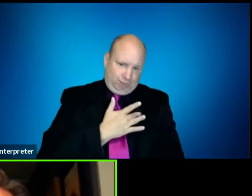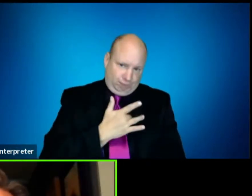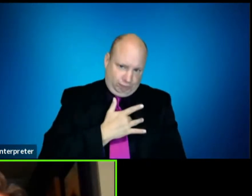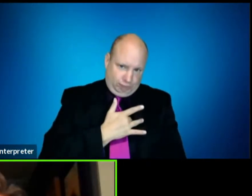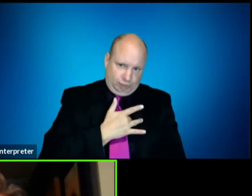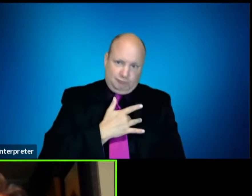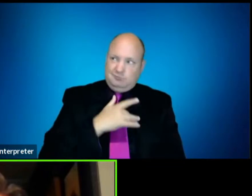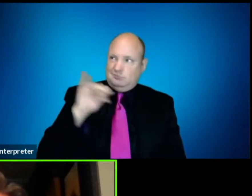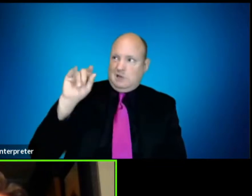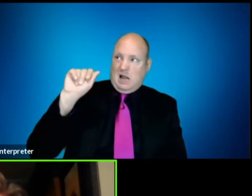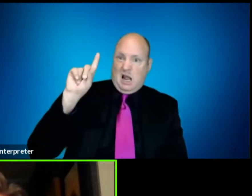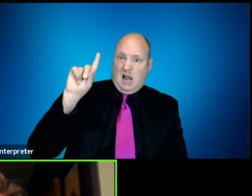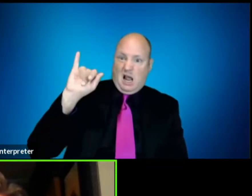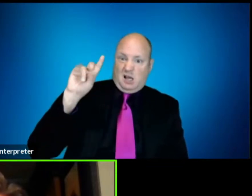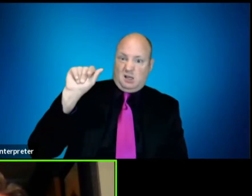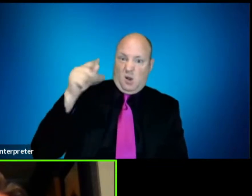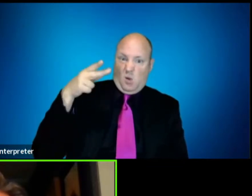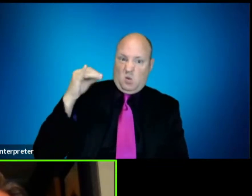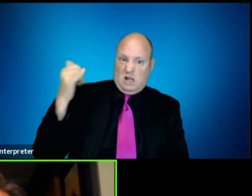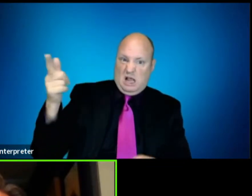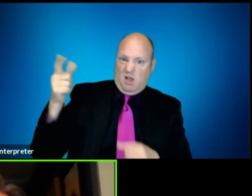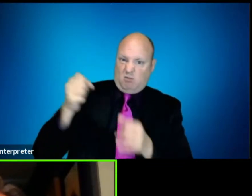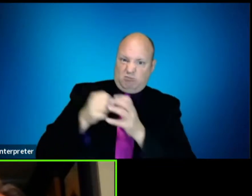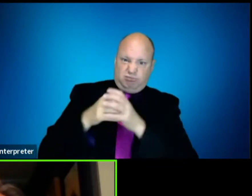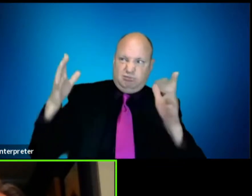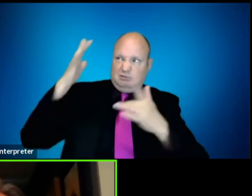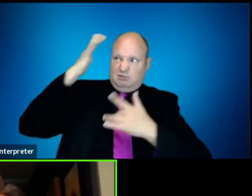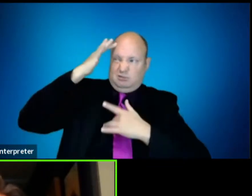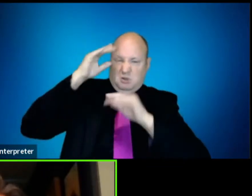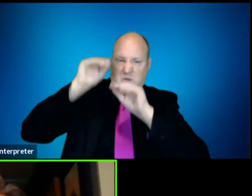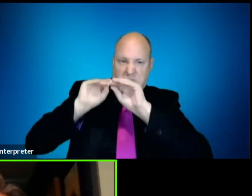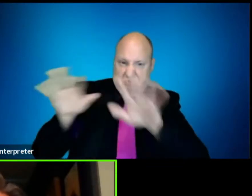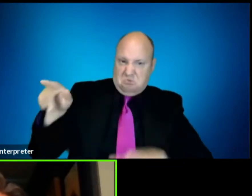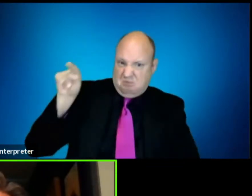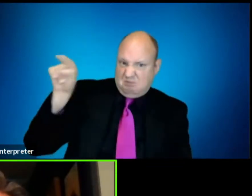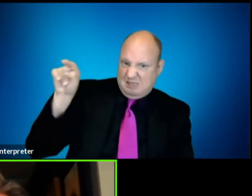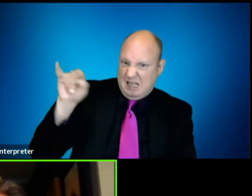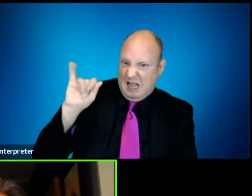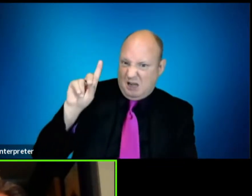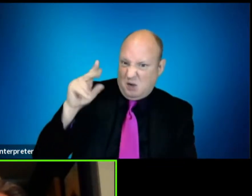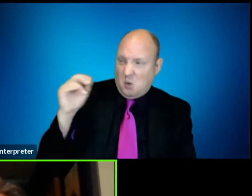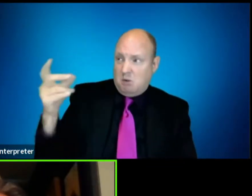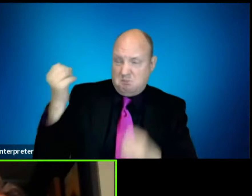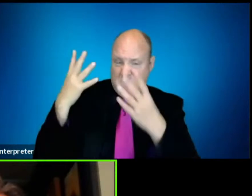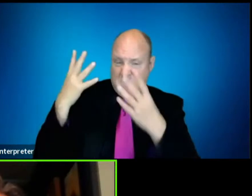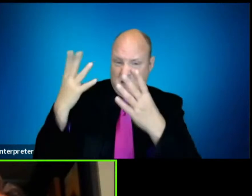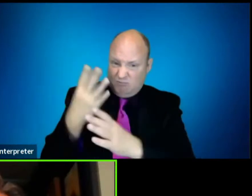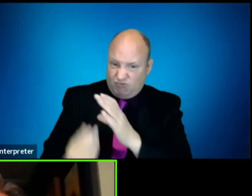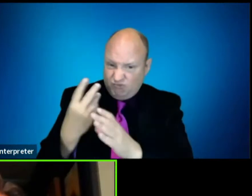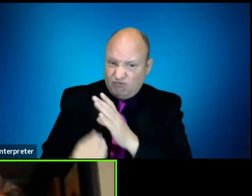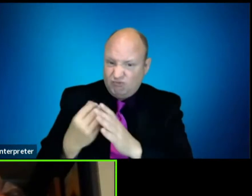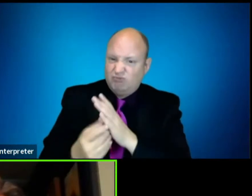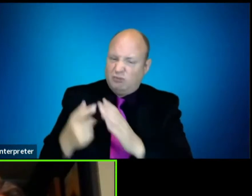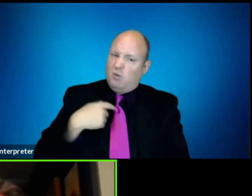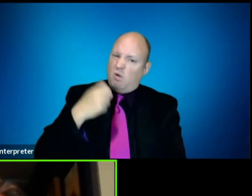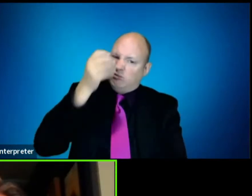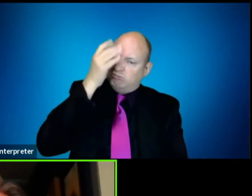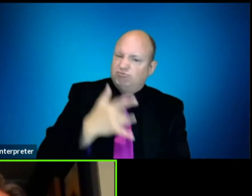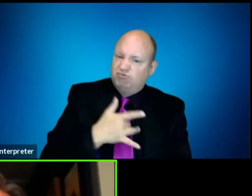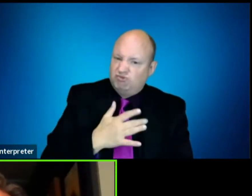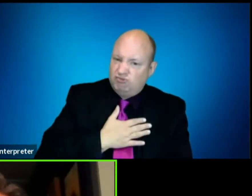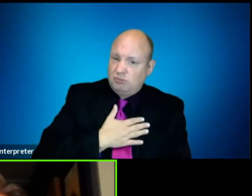the people who are sick, their loved ones, the people who've been lost, those healthcare providers on the front line who are making very difficult